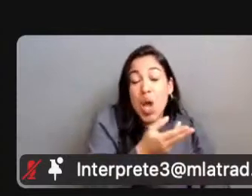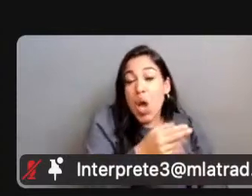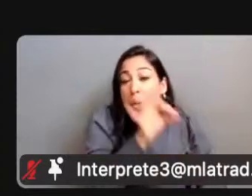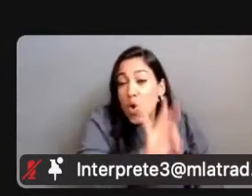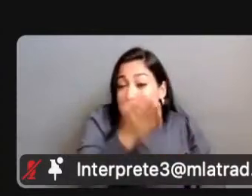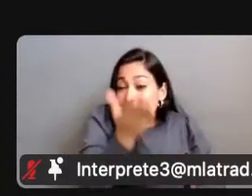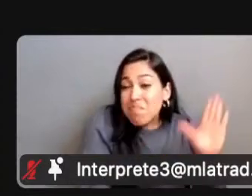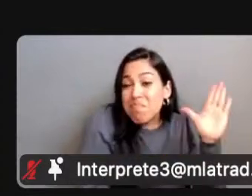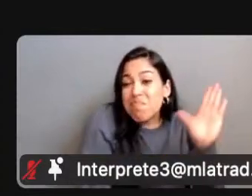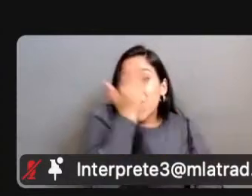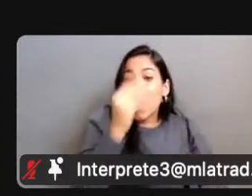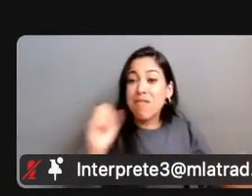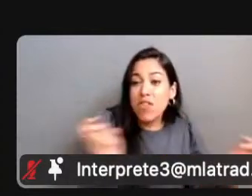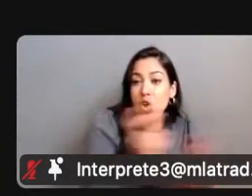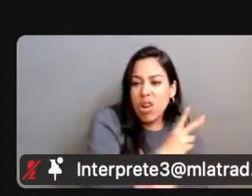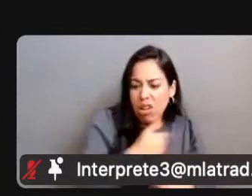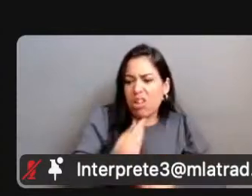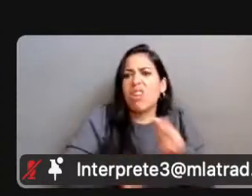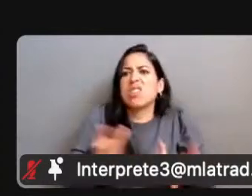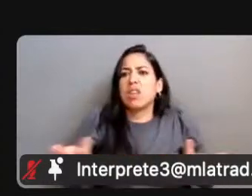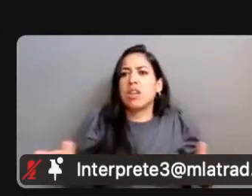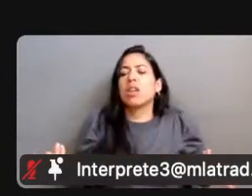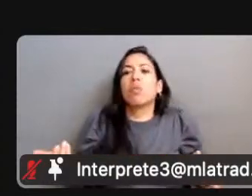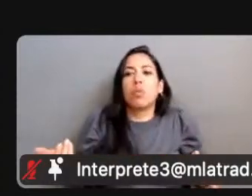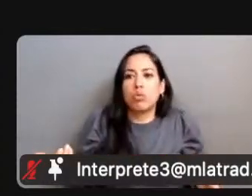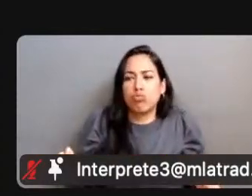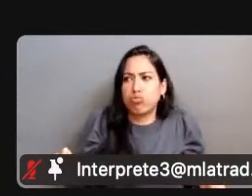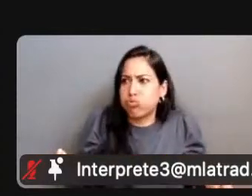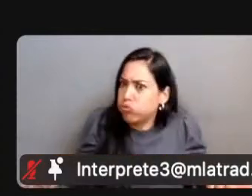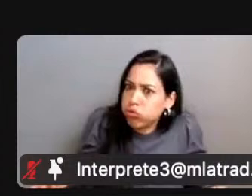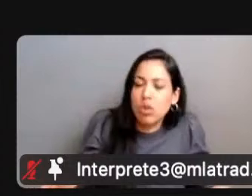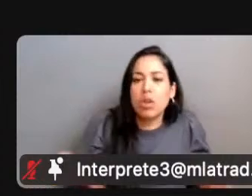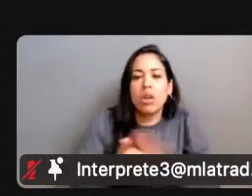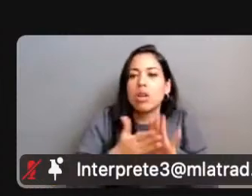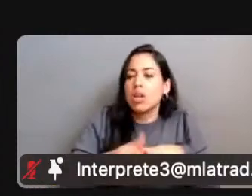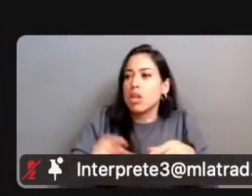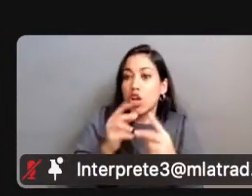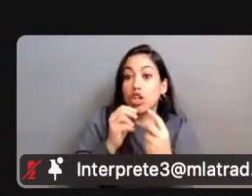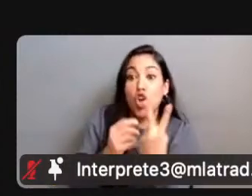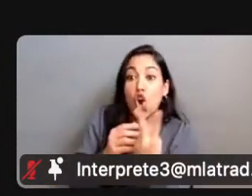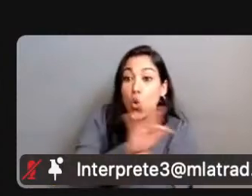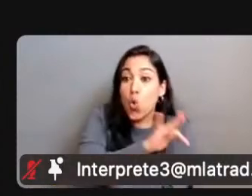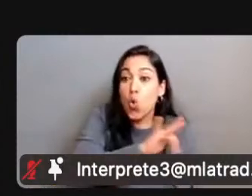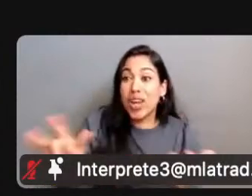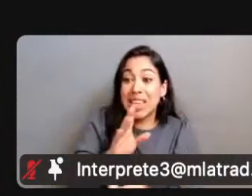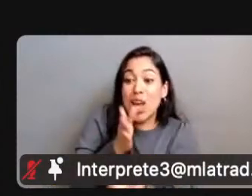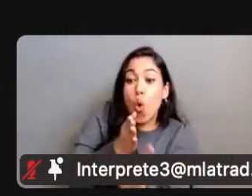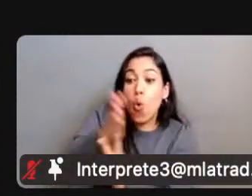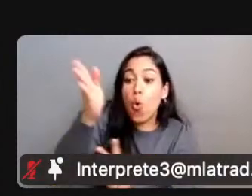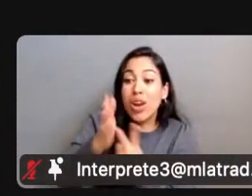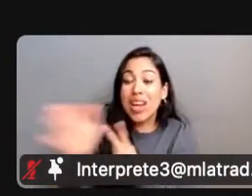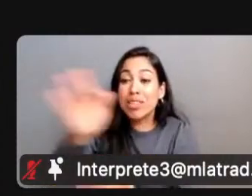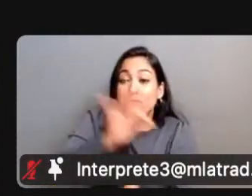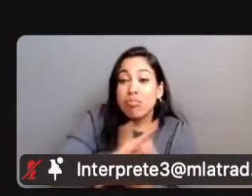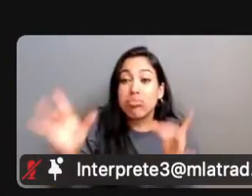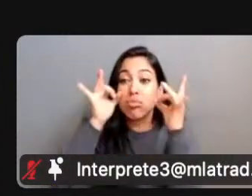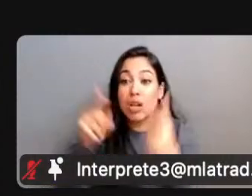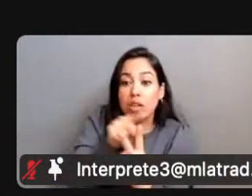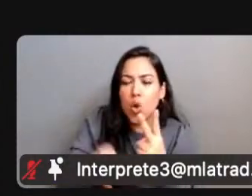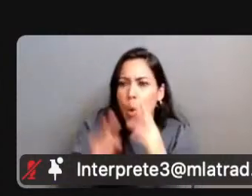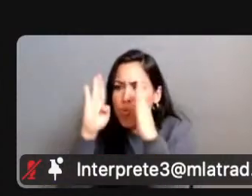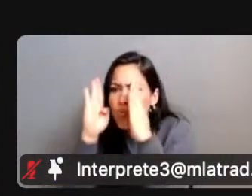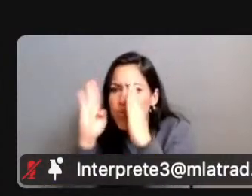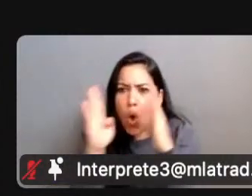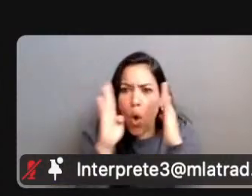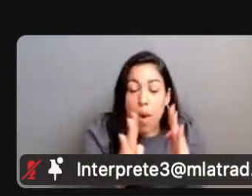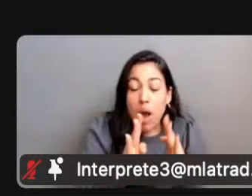increase happened. We had to implement two emergency lines to be able to take care